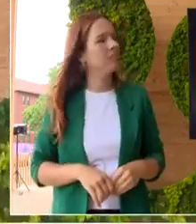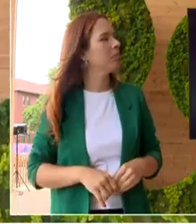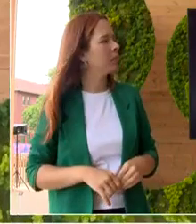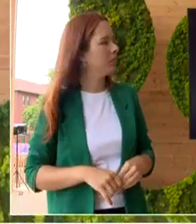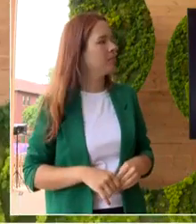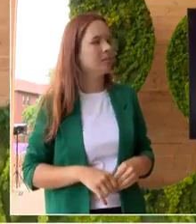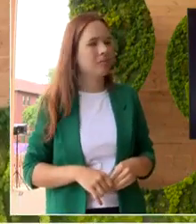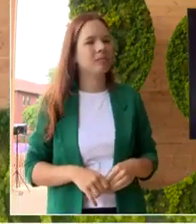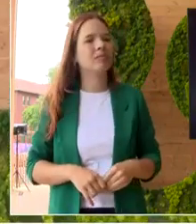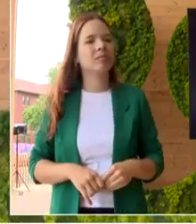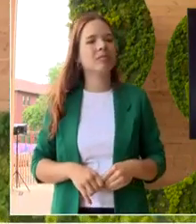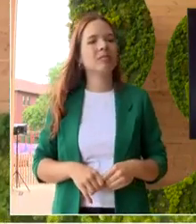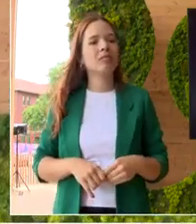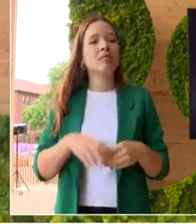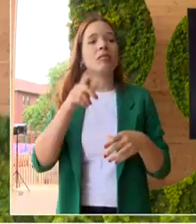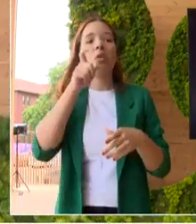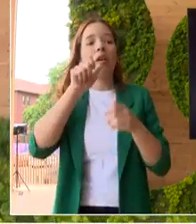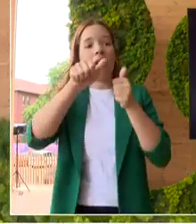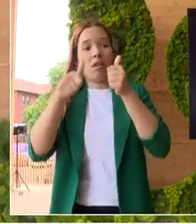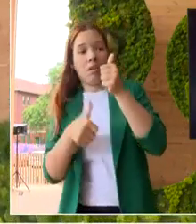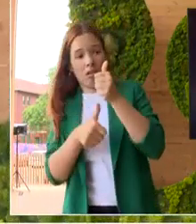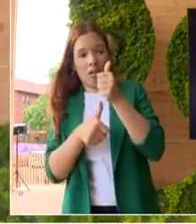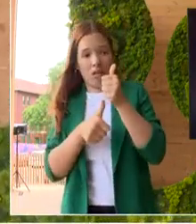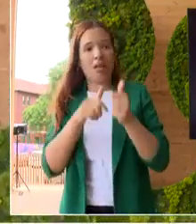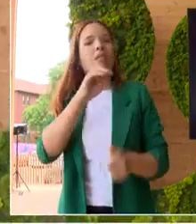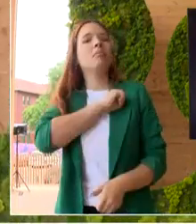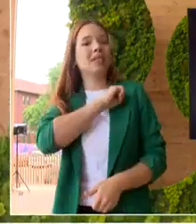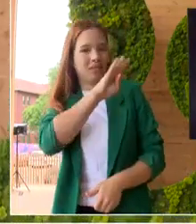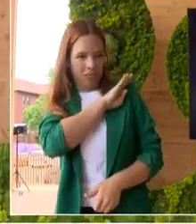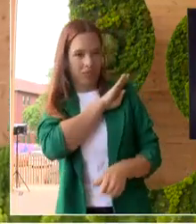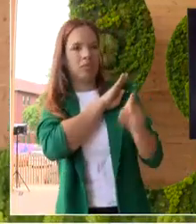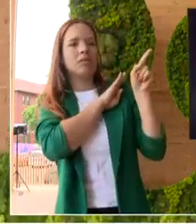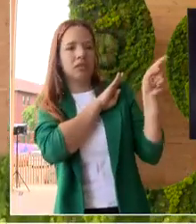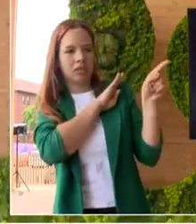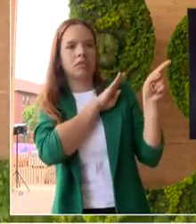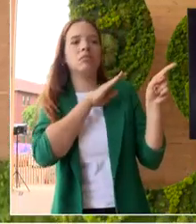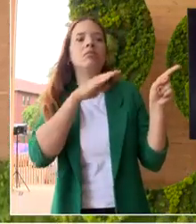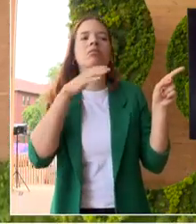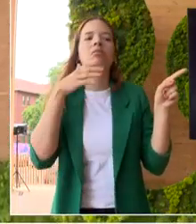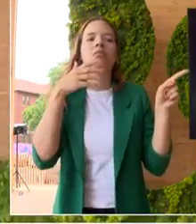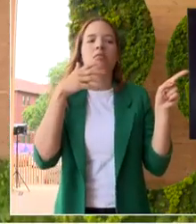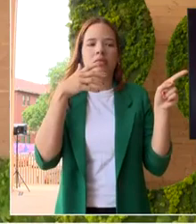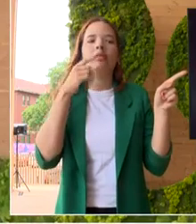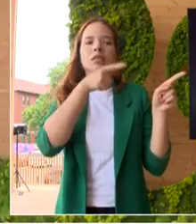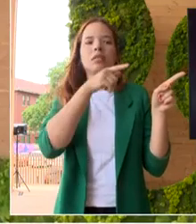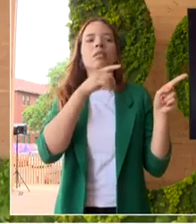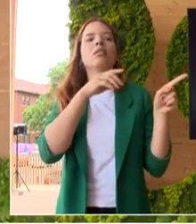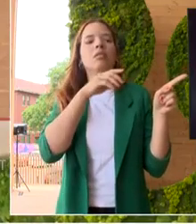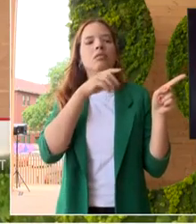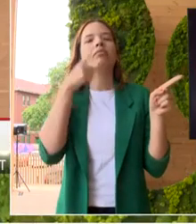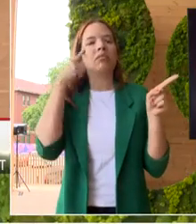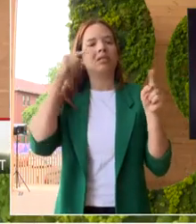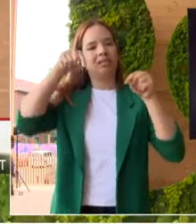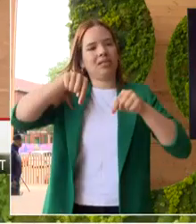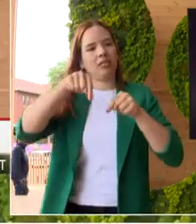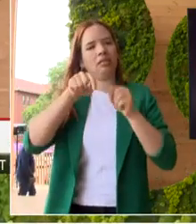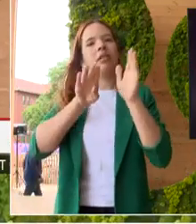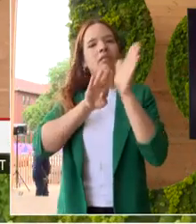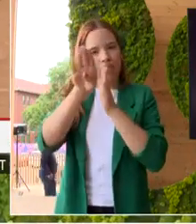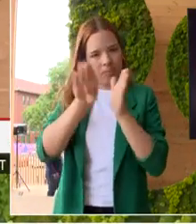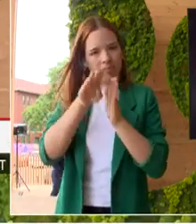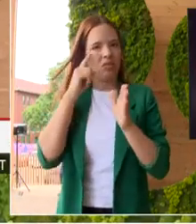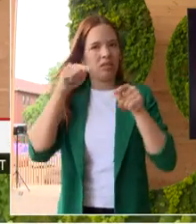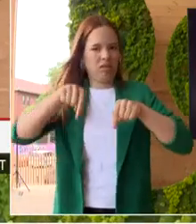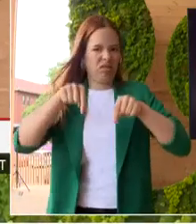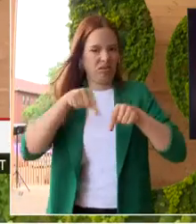who under the leadership of Mayor Bowser is the master developer for the St. Elizabeth's East redevelopment. I want